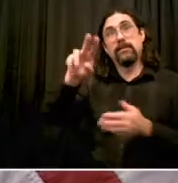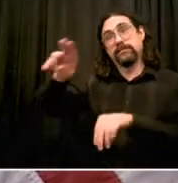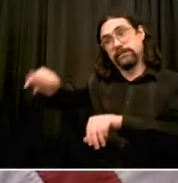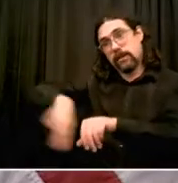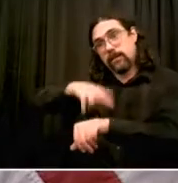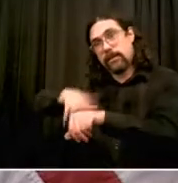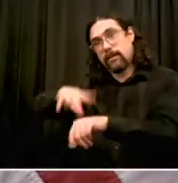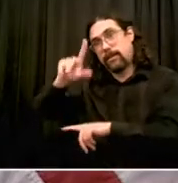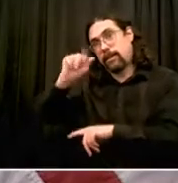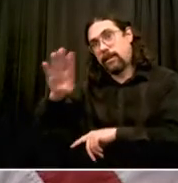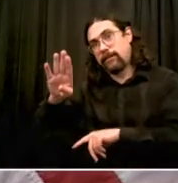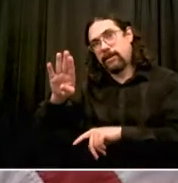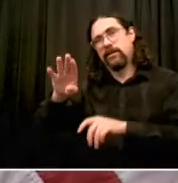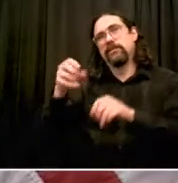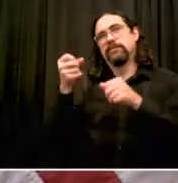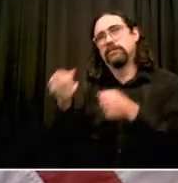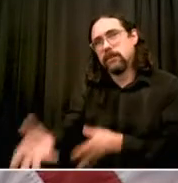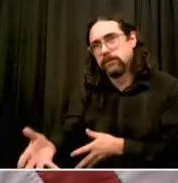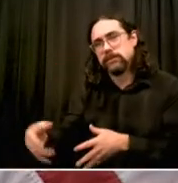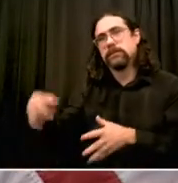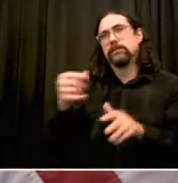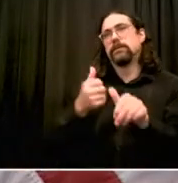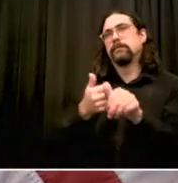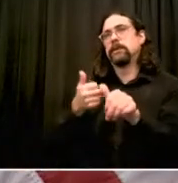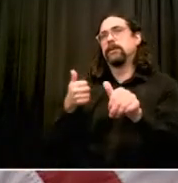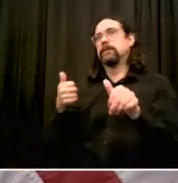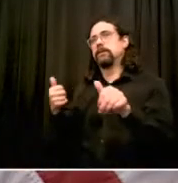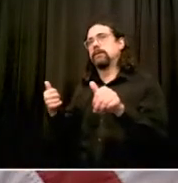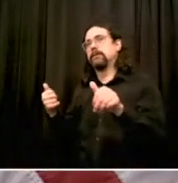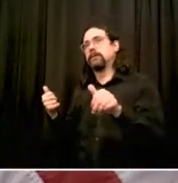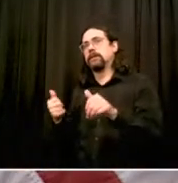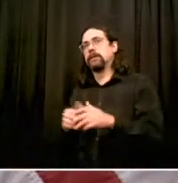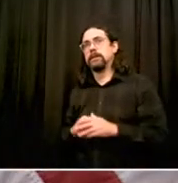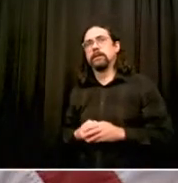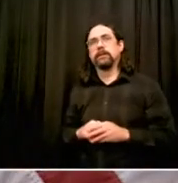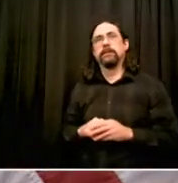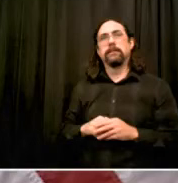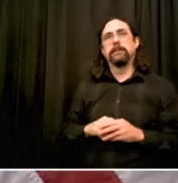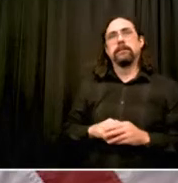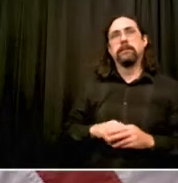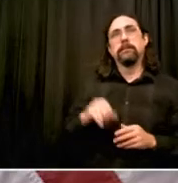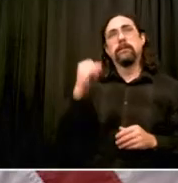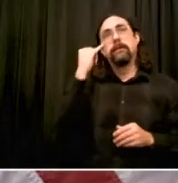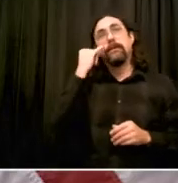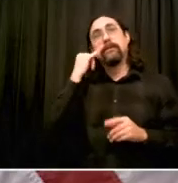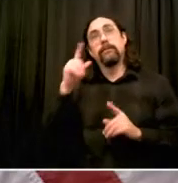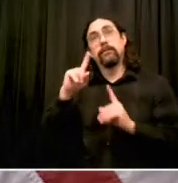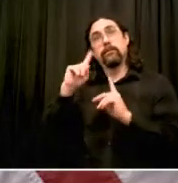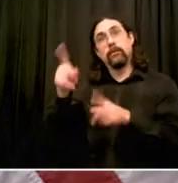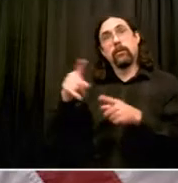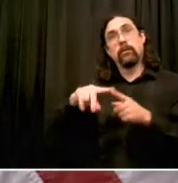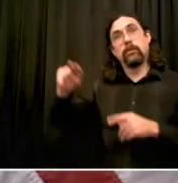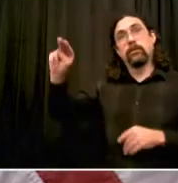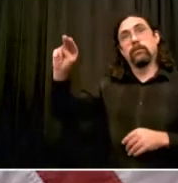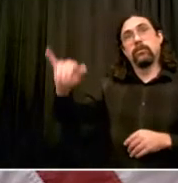better turnaround times, particularly if they go to health and hospitals. Last question for today goes to Ruvain from Hamadia.